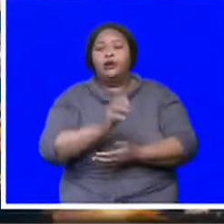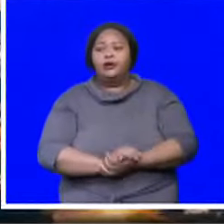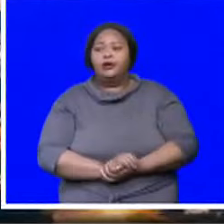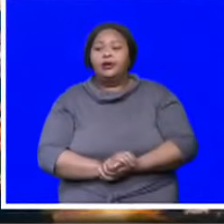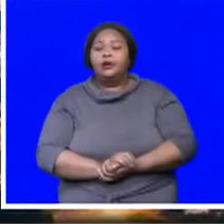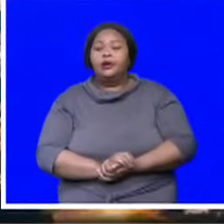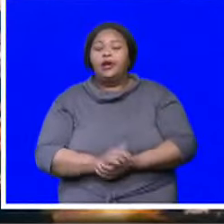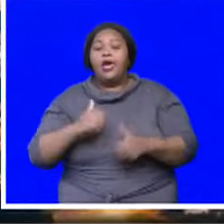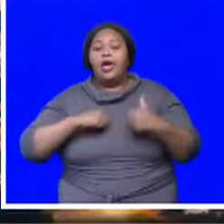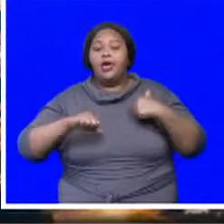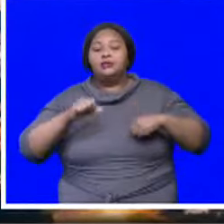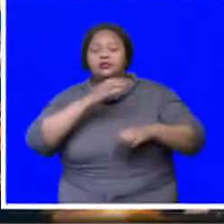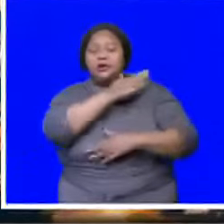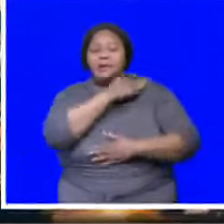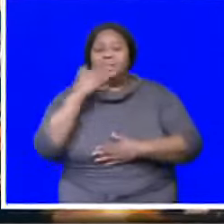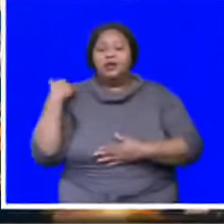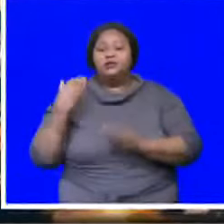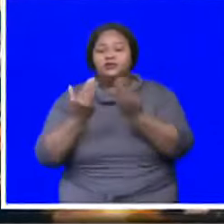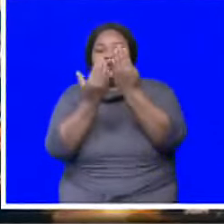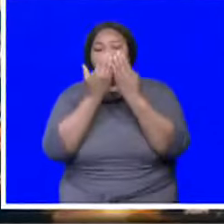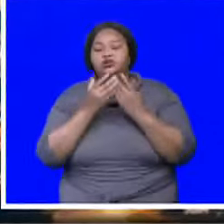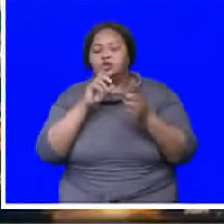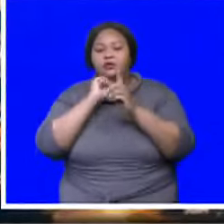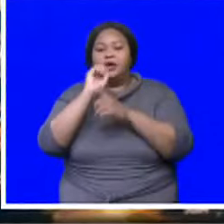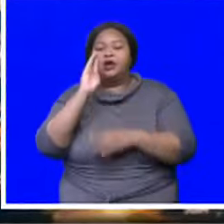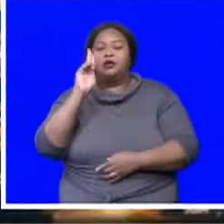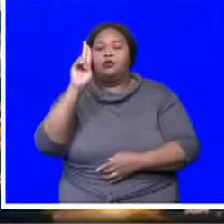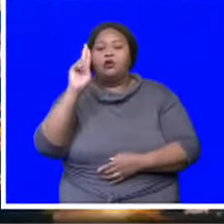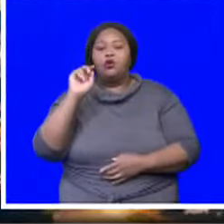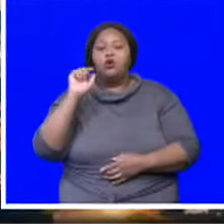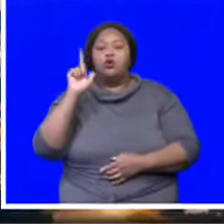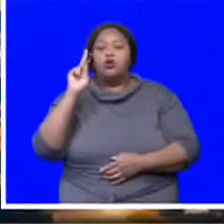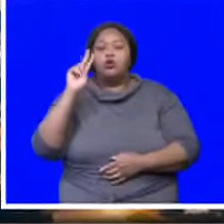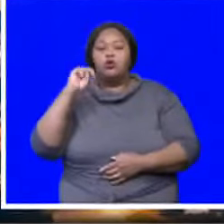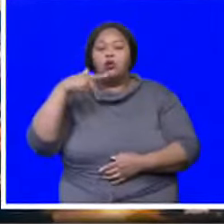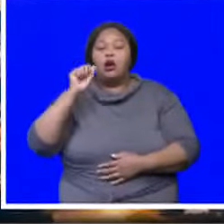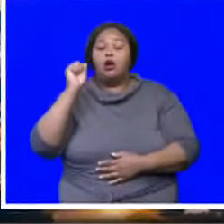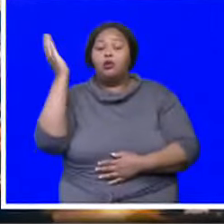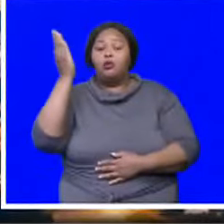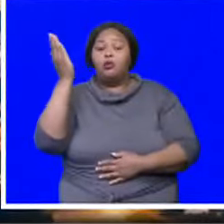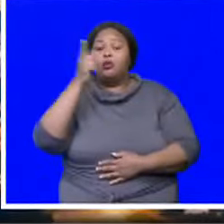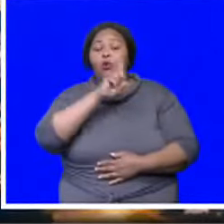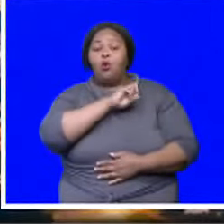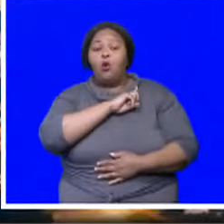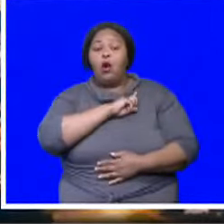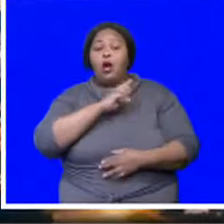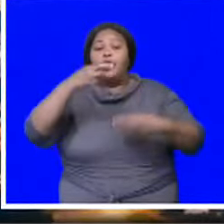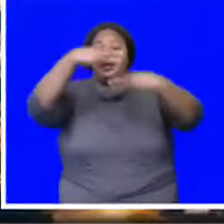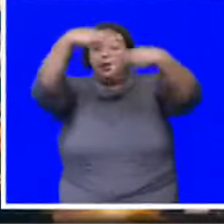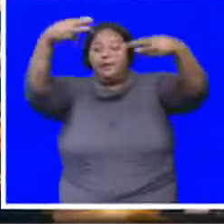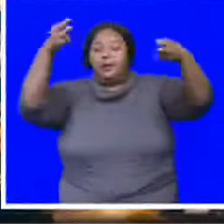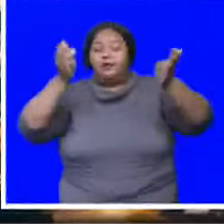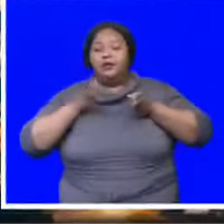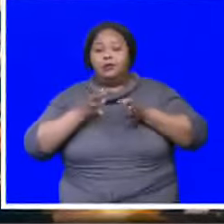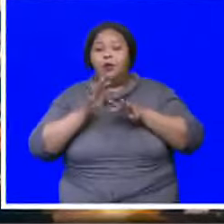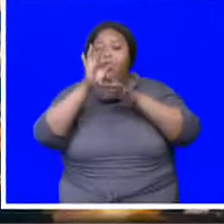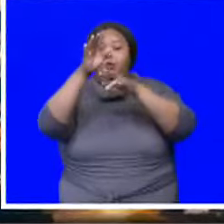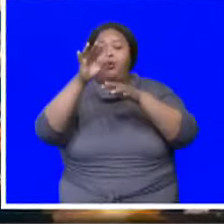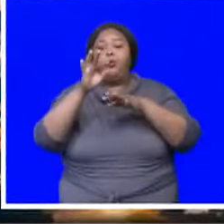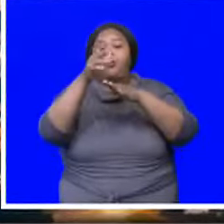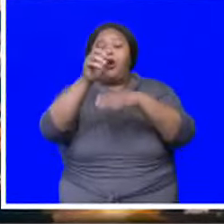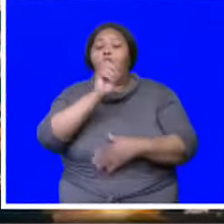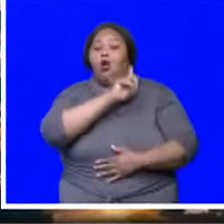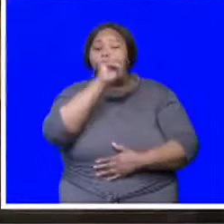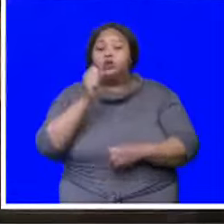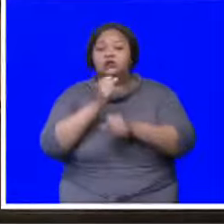Acting Minister of Education and Training, Harris Blunga, after the House moved that the ministry report in its readiness for the opening of